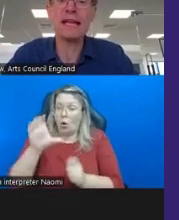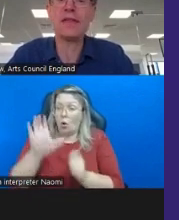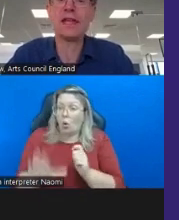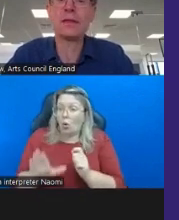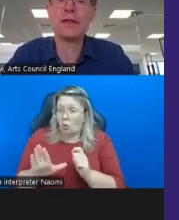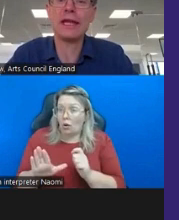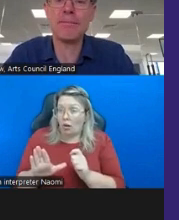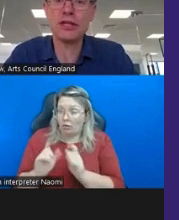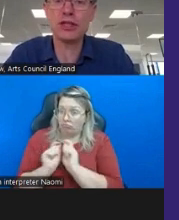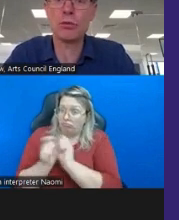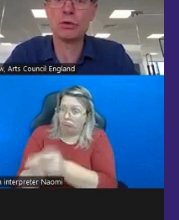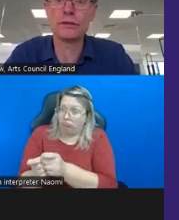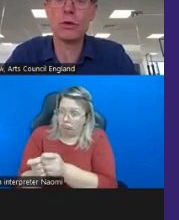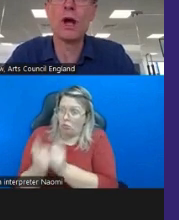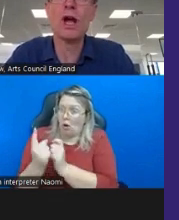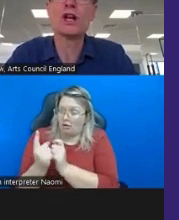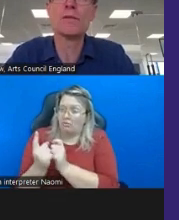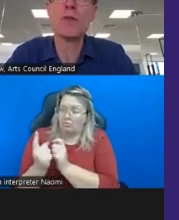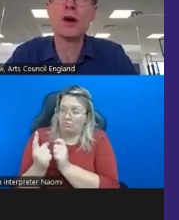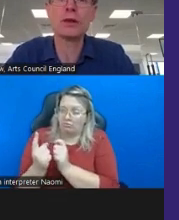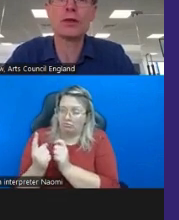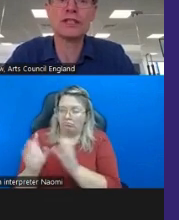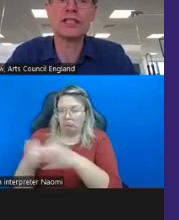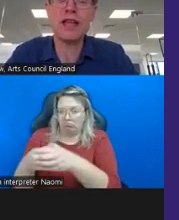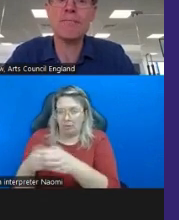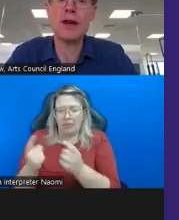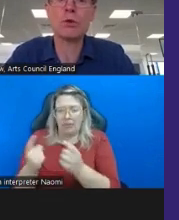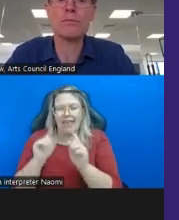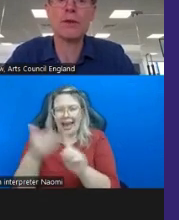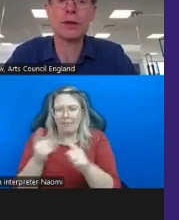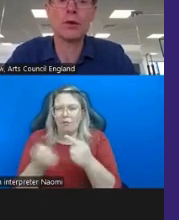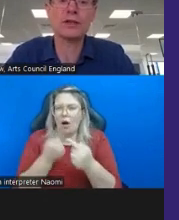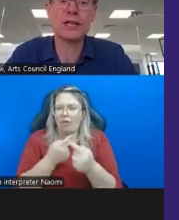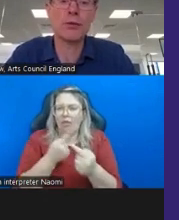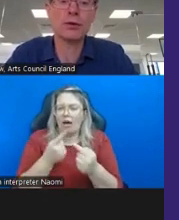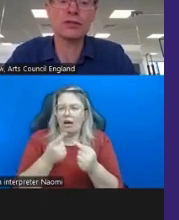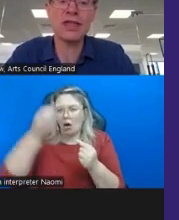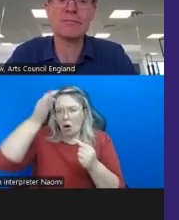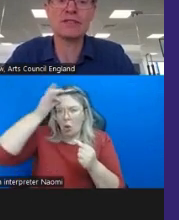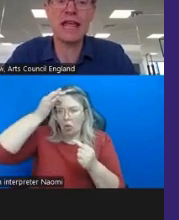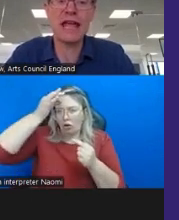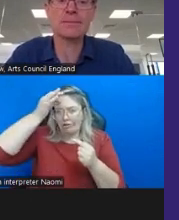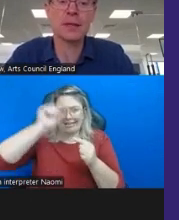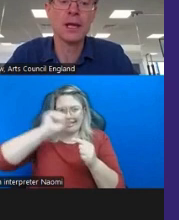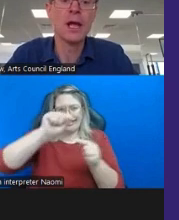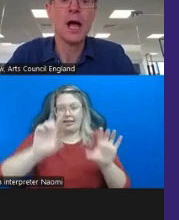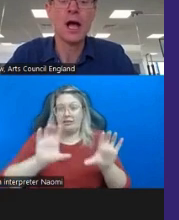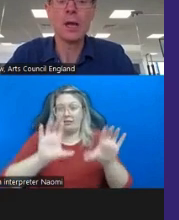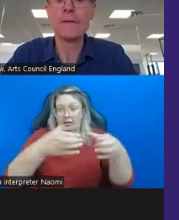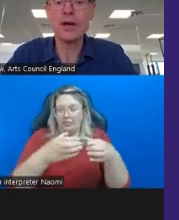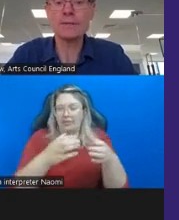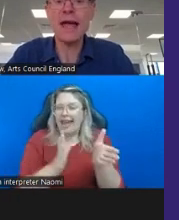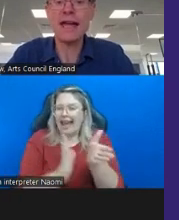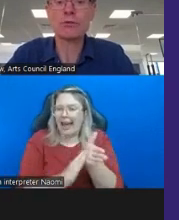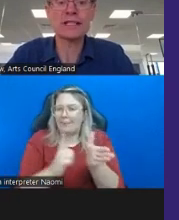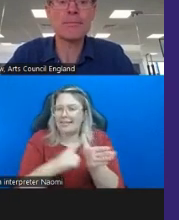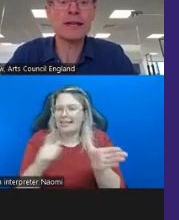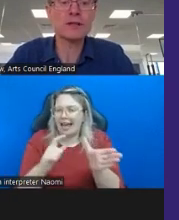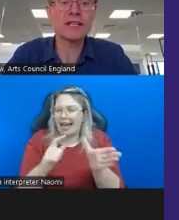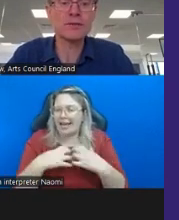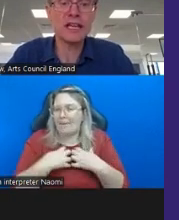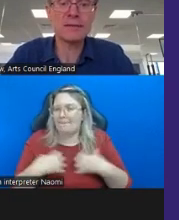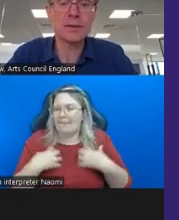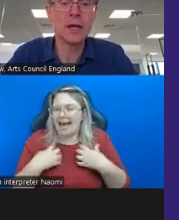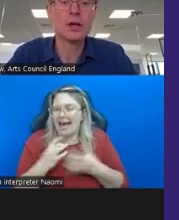in the main, the ambition was for combined authorities and that mayoral combined authority approach, the MCA. And the first mayors were elected in